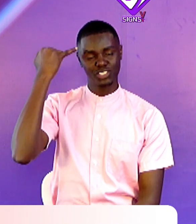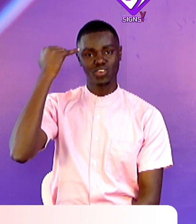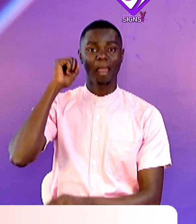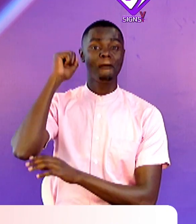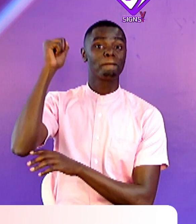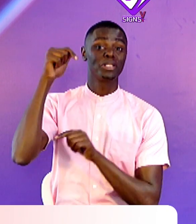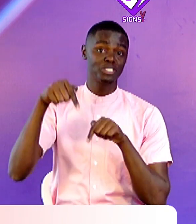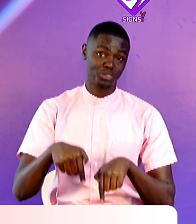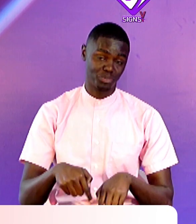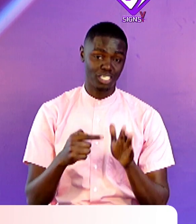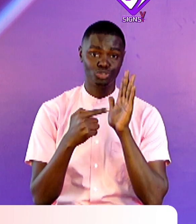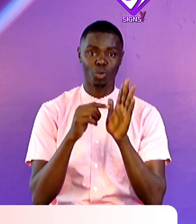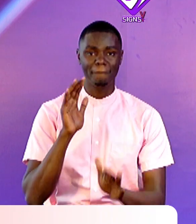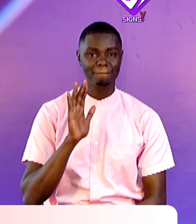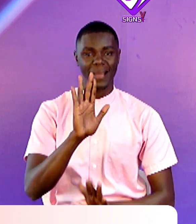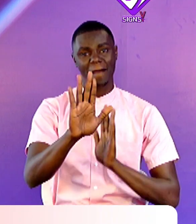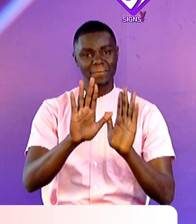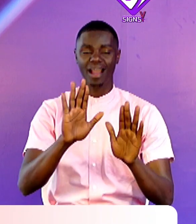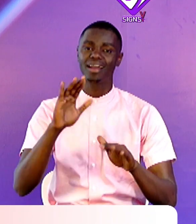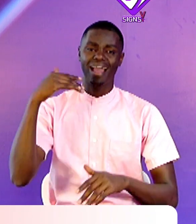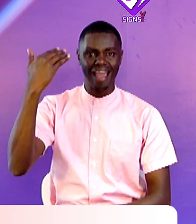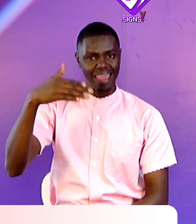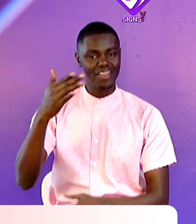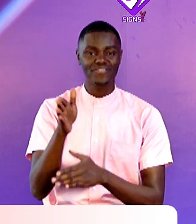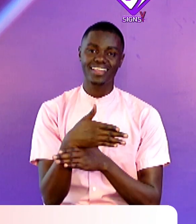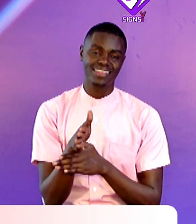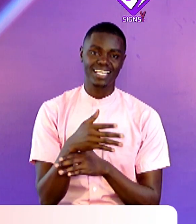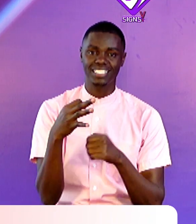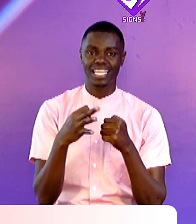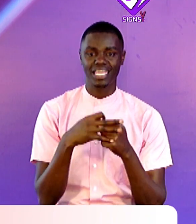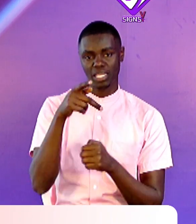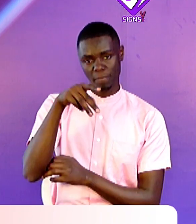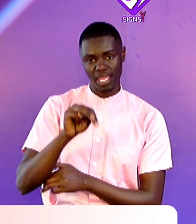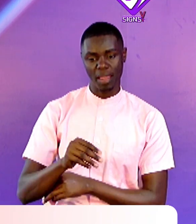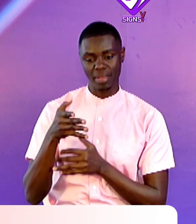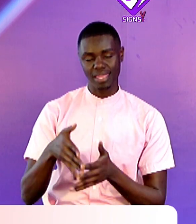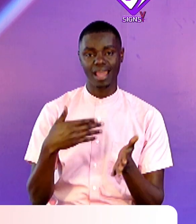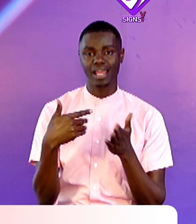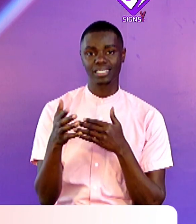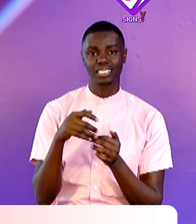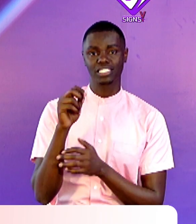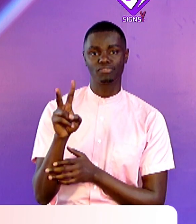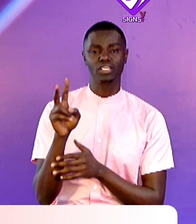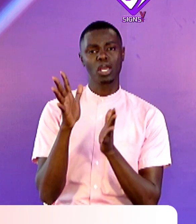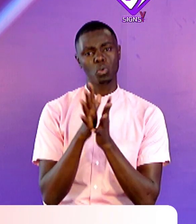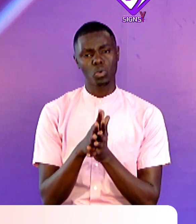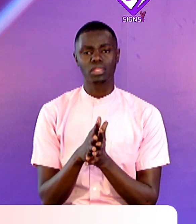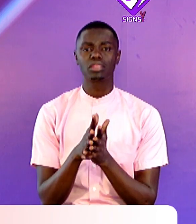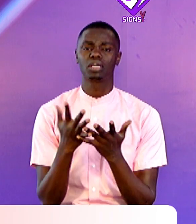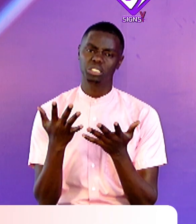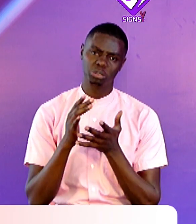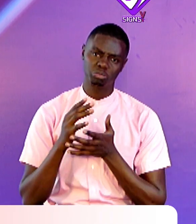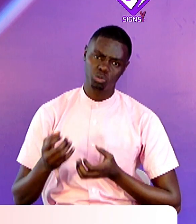Politics Today is your show. It comes to you every Thursday, 8 p.m. here on Science TV. We do our very best to bring to